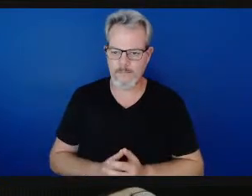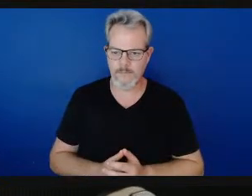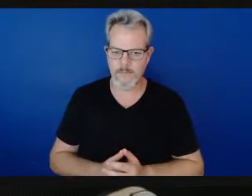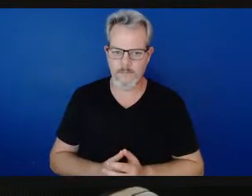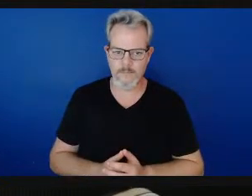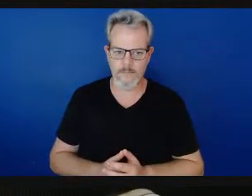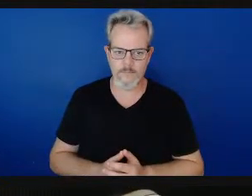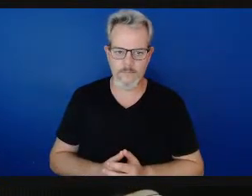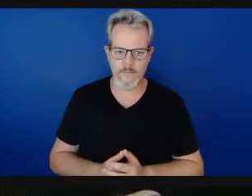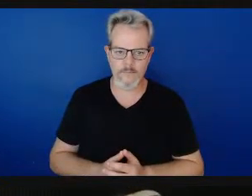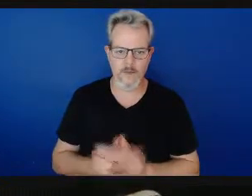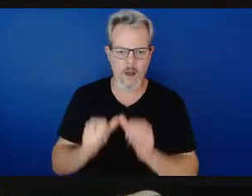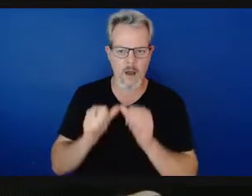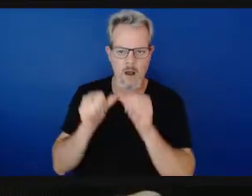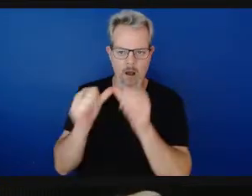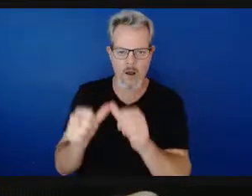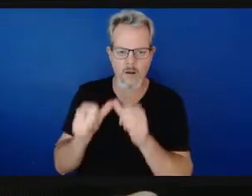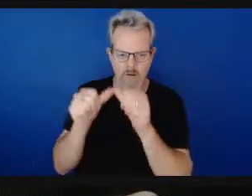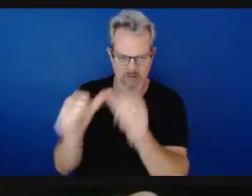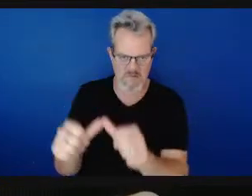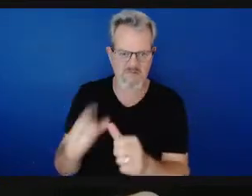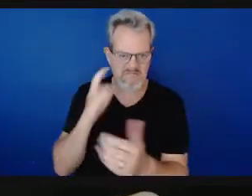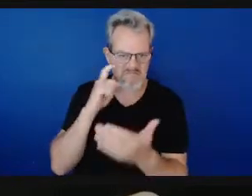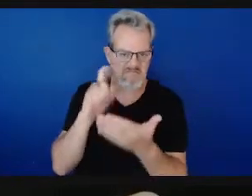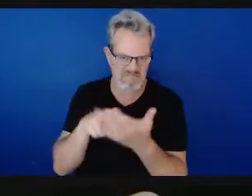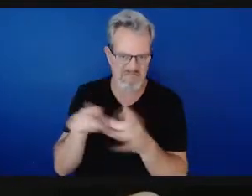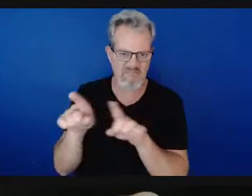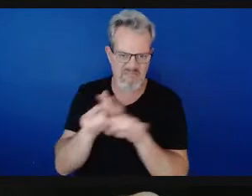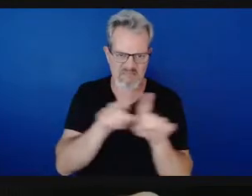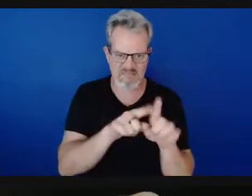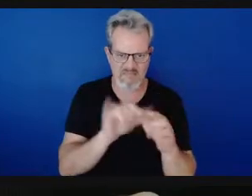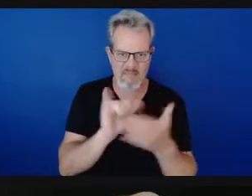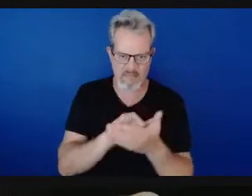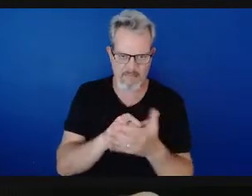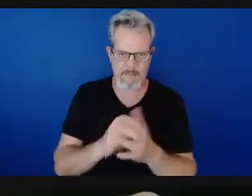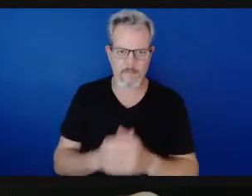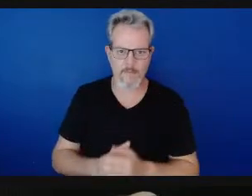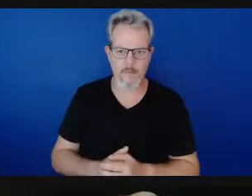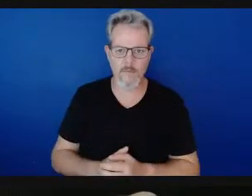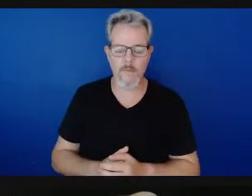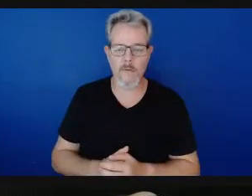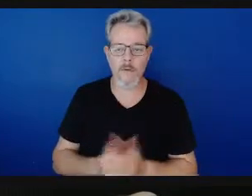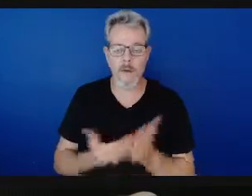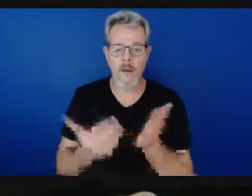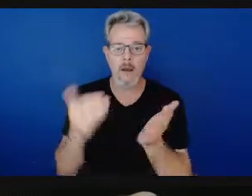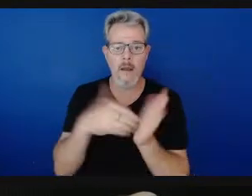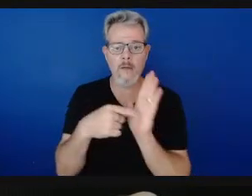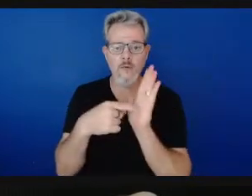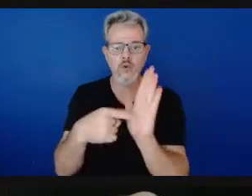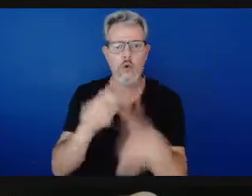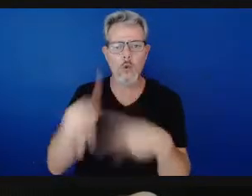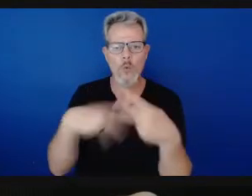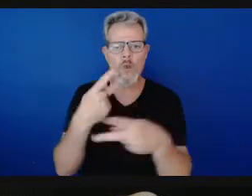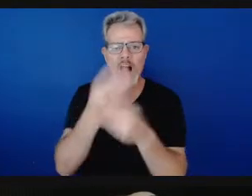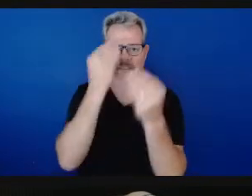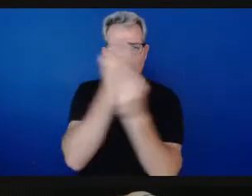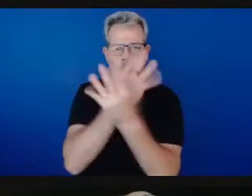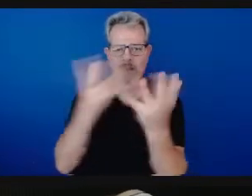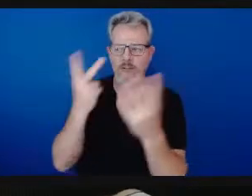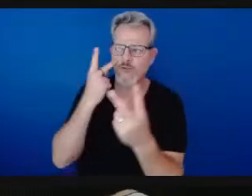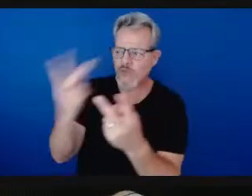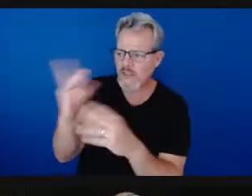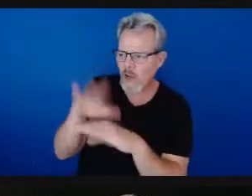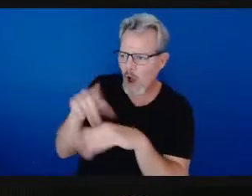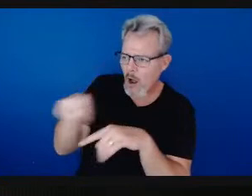And ongoing for lots of the hazards, which I won't read in any further detail in there. So just to show you guys what information is being put out in different formats